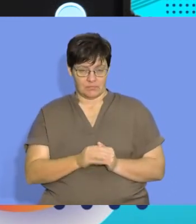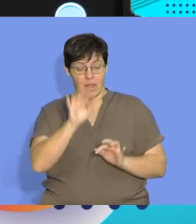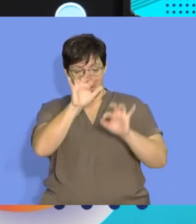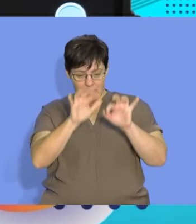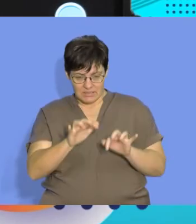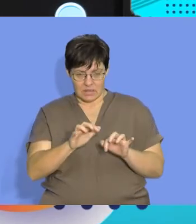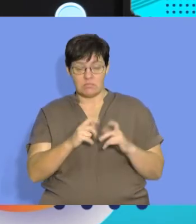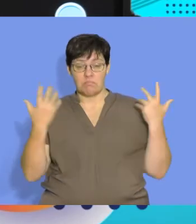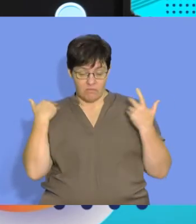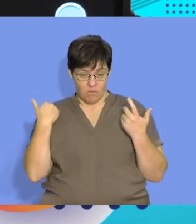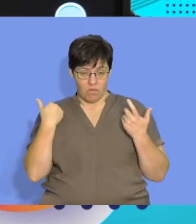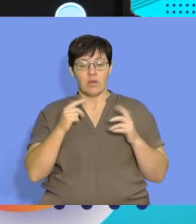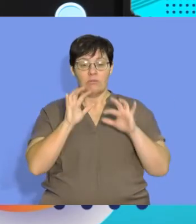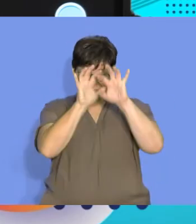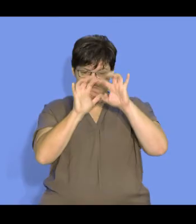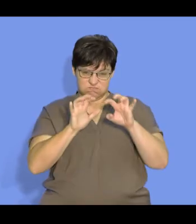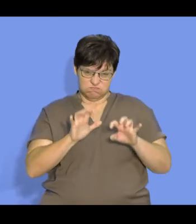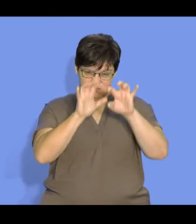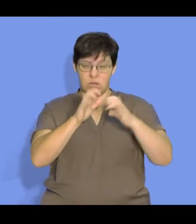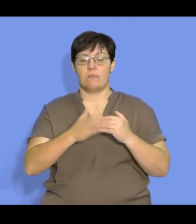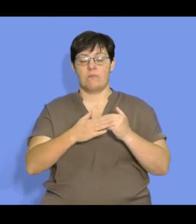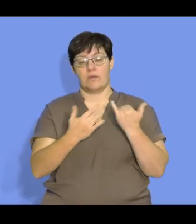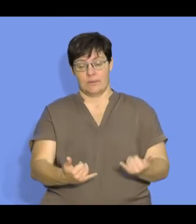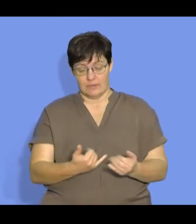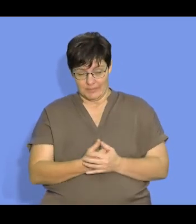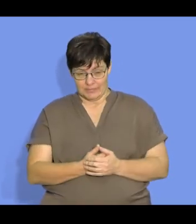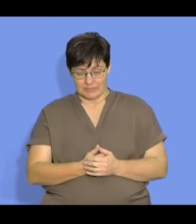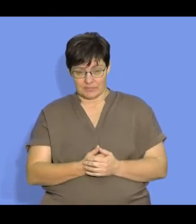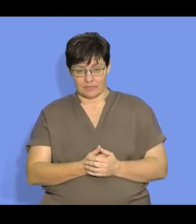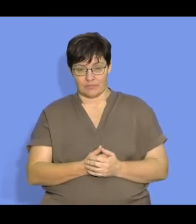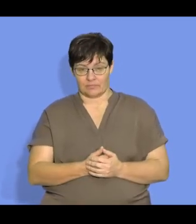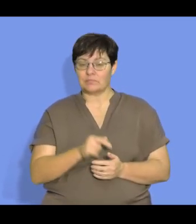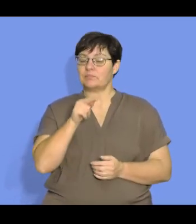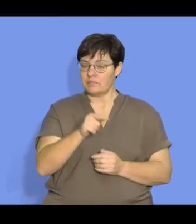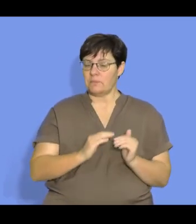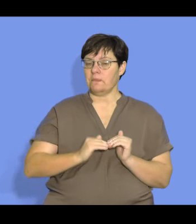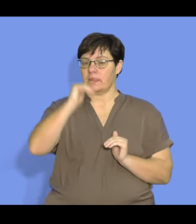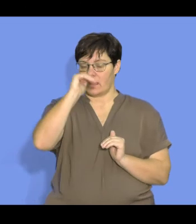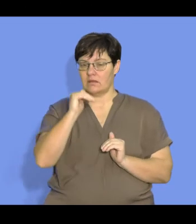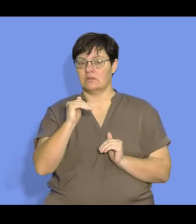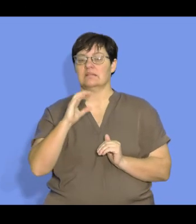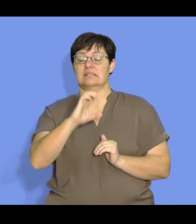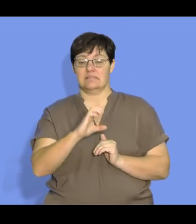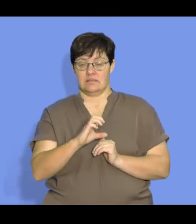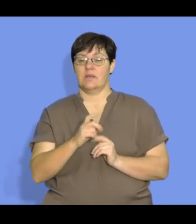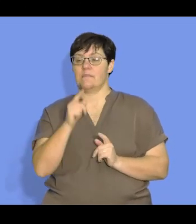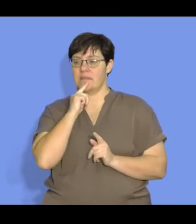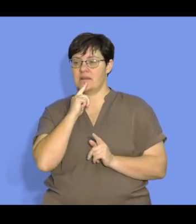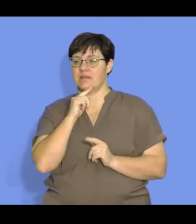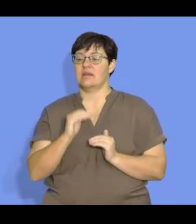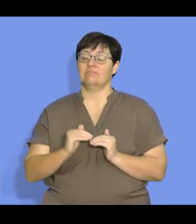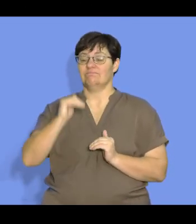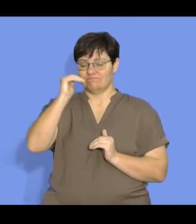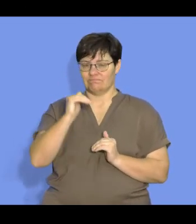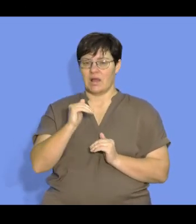in the area of the graph. So an increase in our concentration led to an increase of the number of